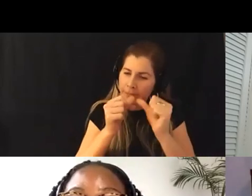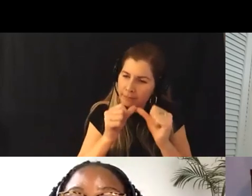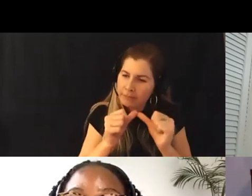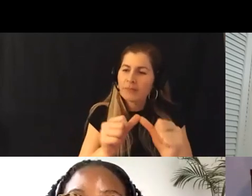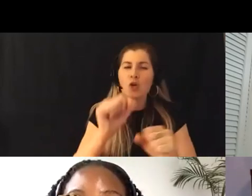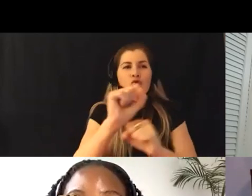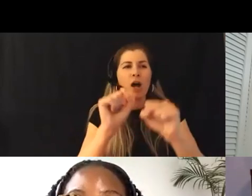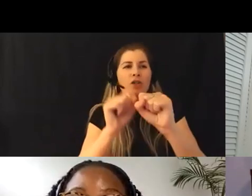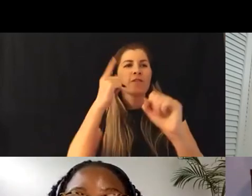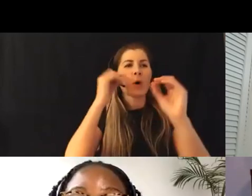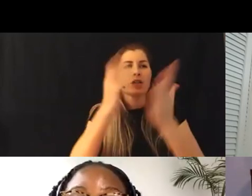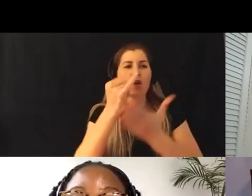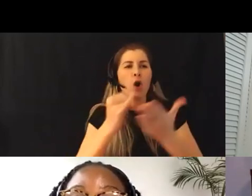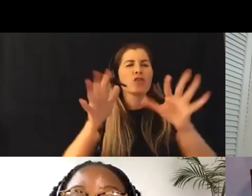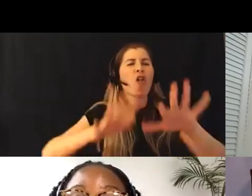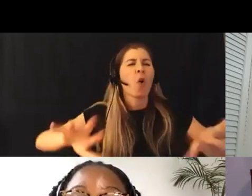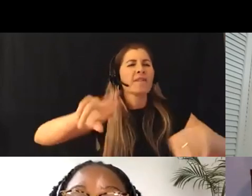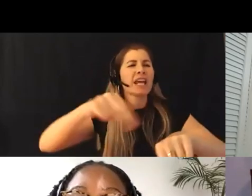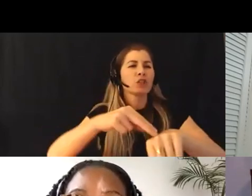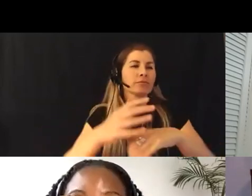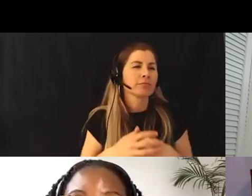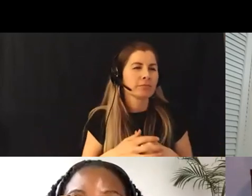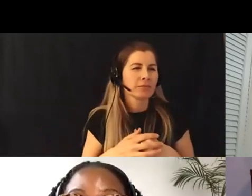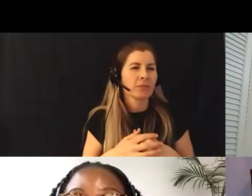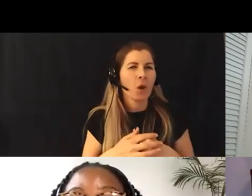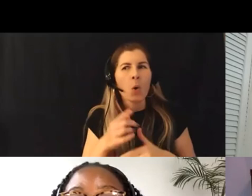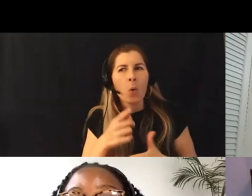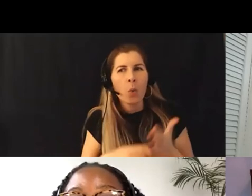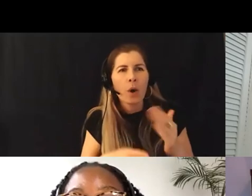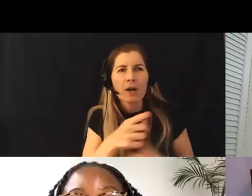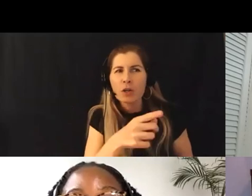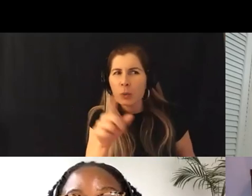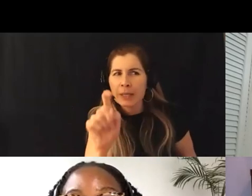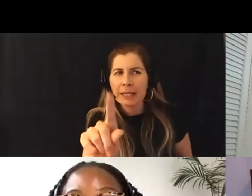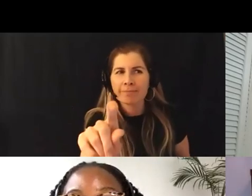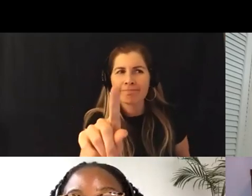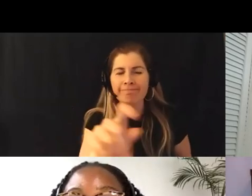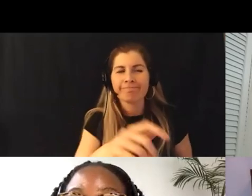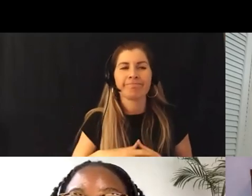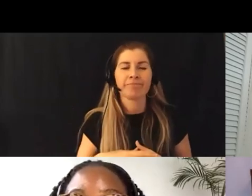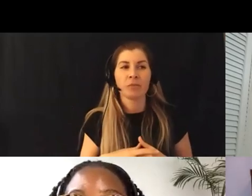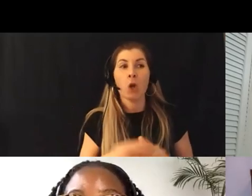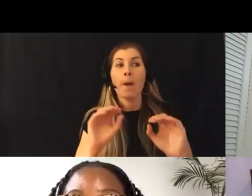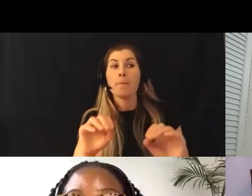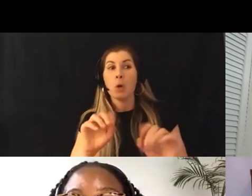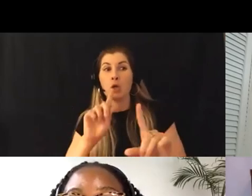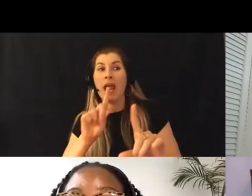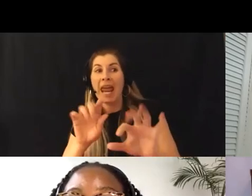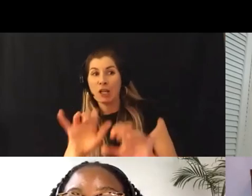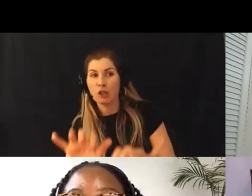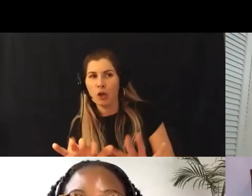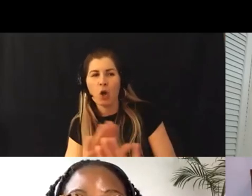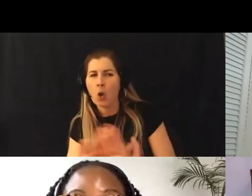artists nationally? Essentially, what do you need? So you'll put your answer in the chat. Don't press enter yet. I'm